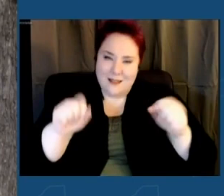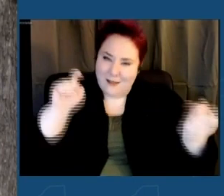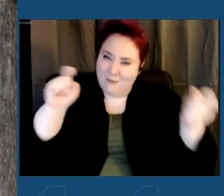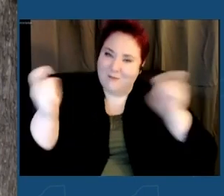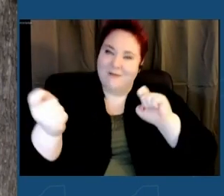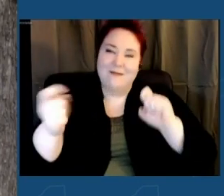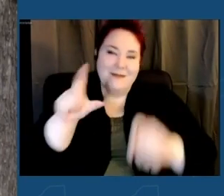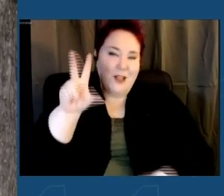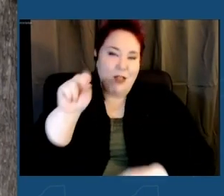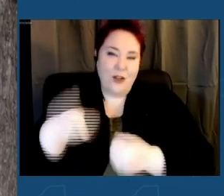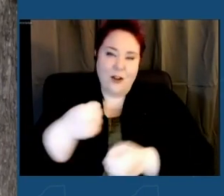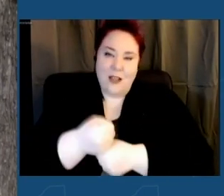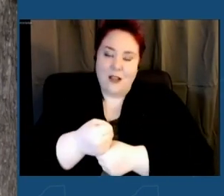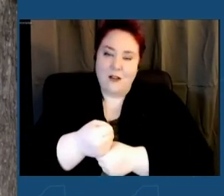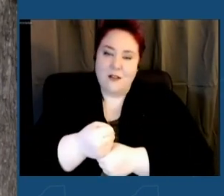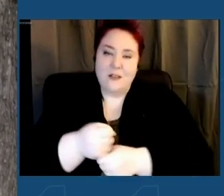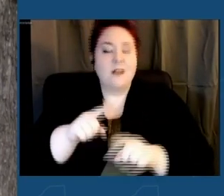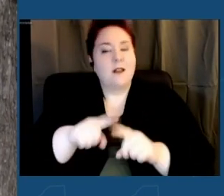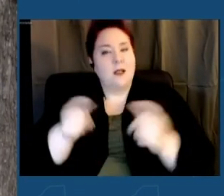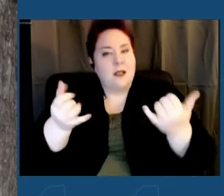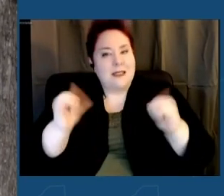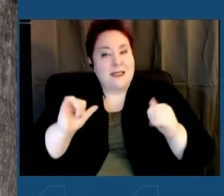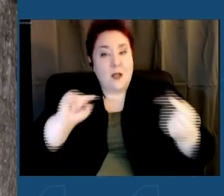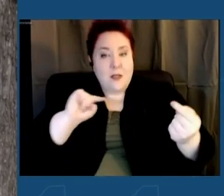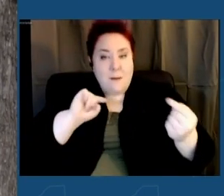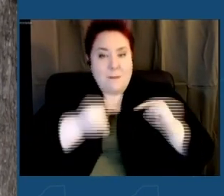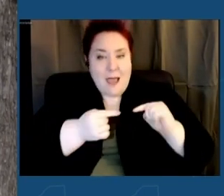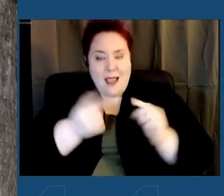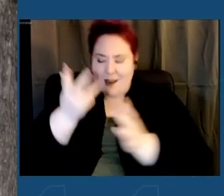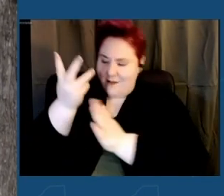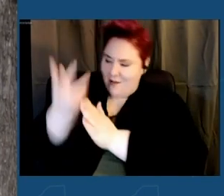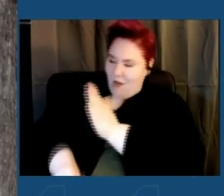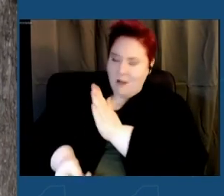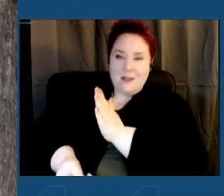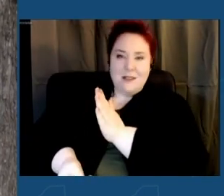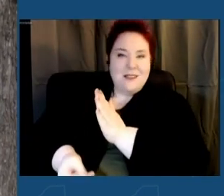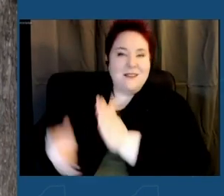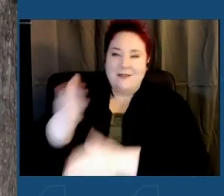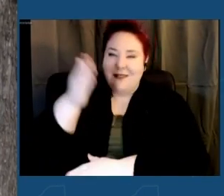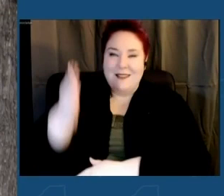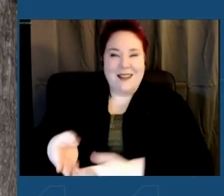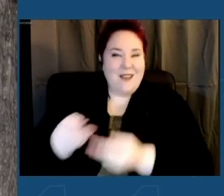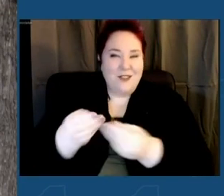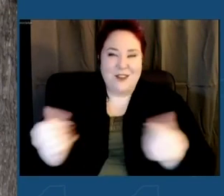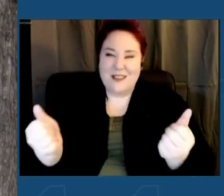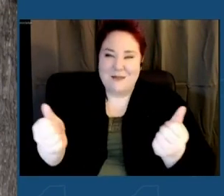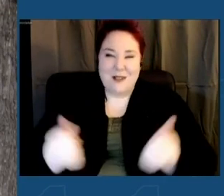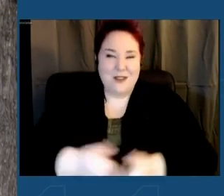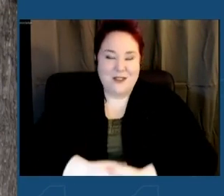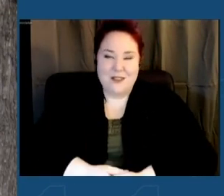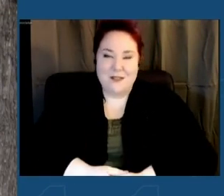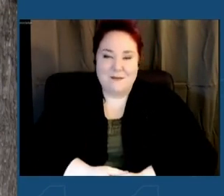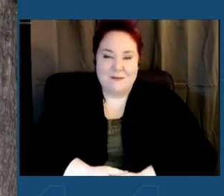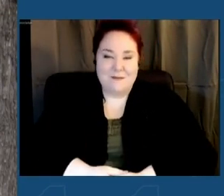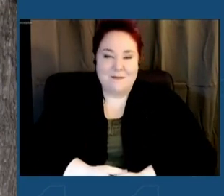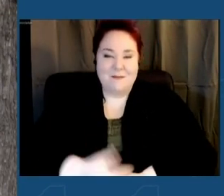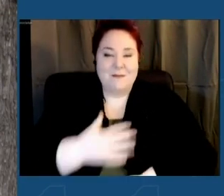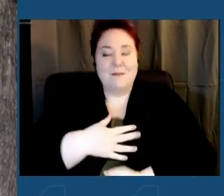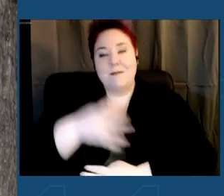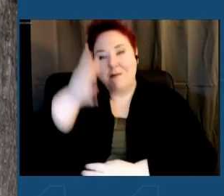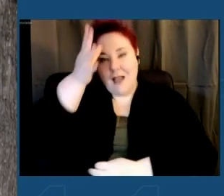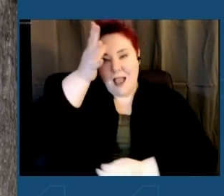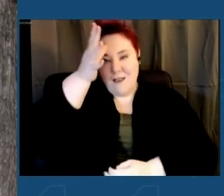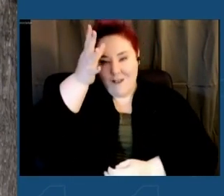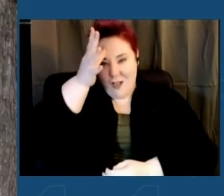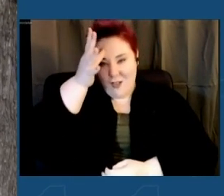but the pain of losing a loved one never disappears. My father, Abe, World War II vet,